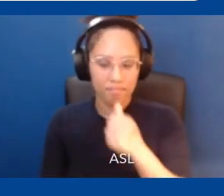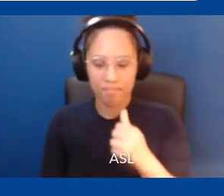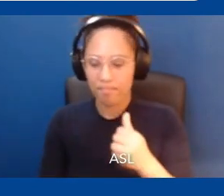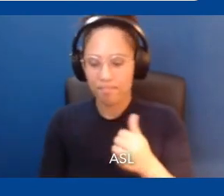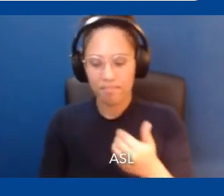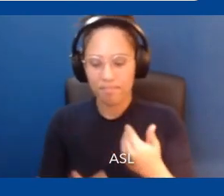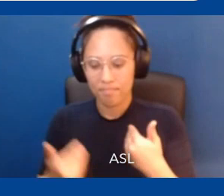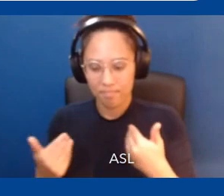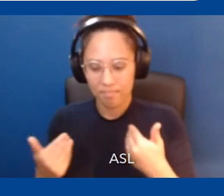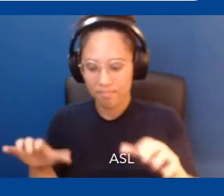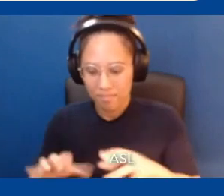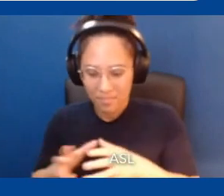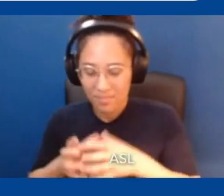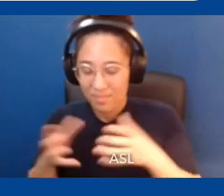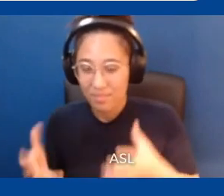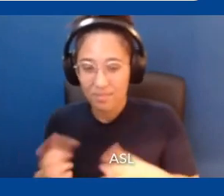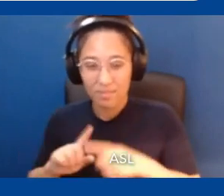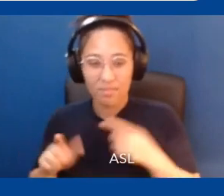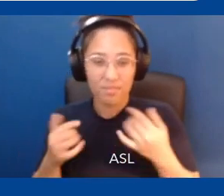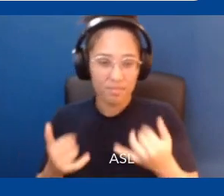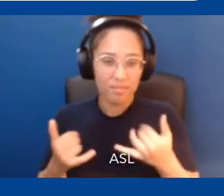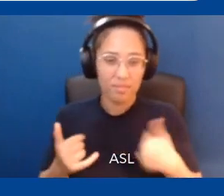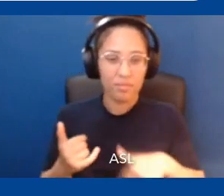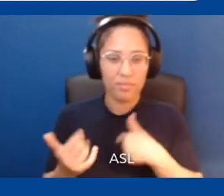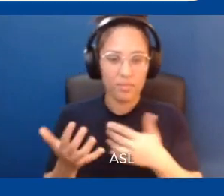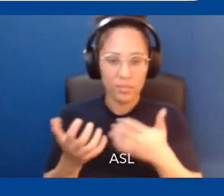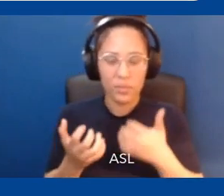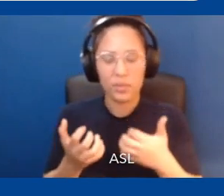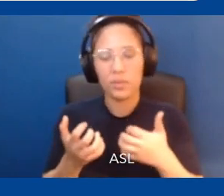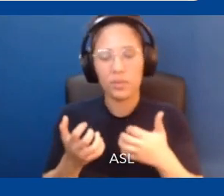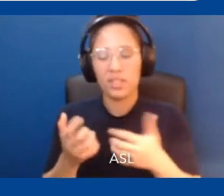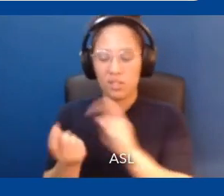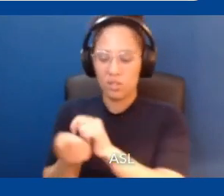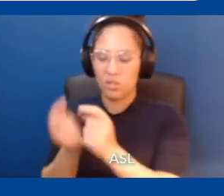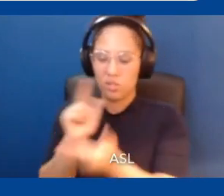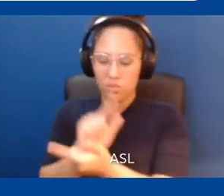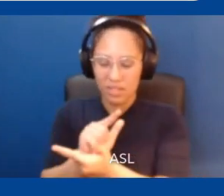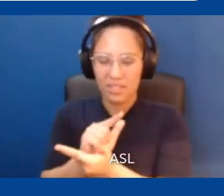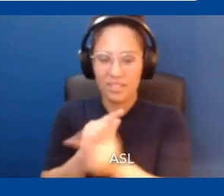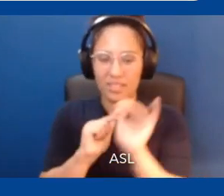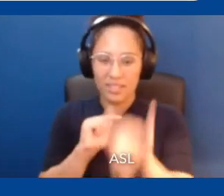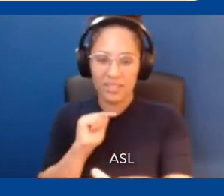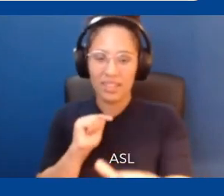our anthropological knowledge that we gain from the communities.